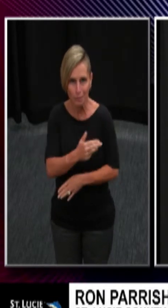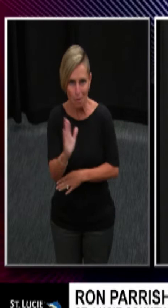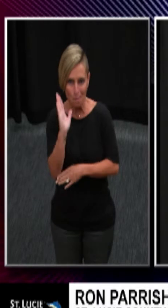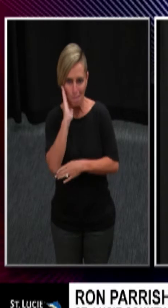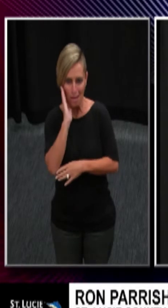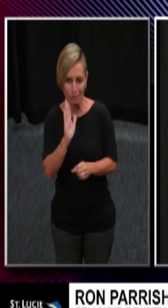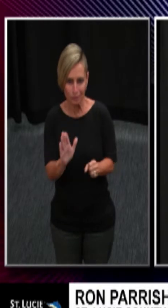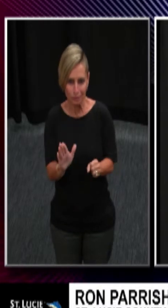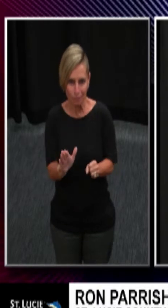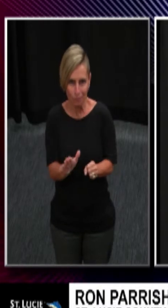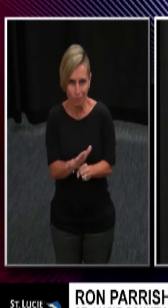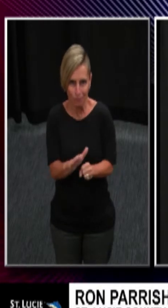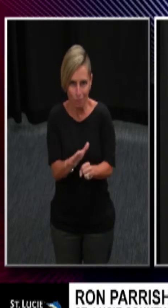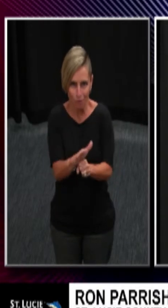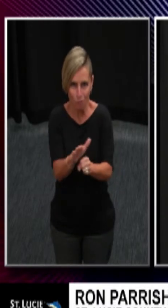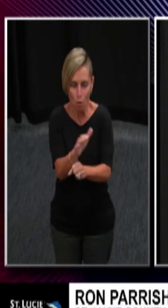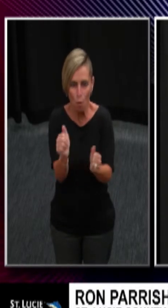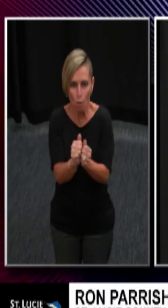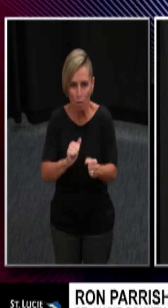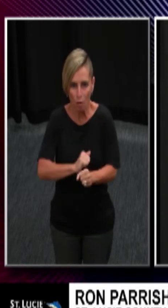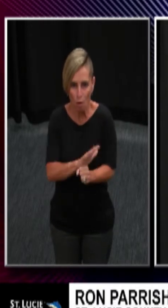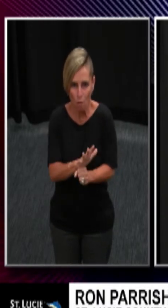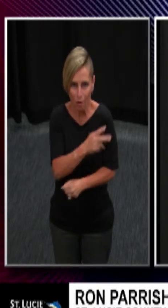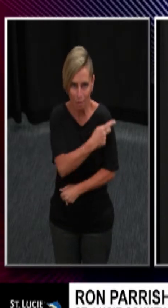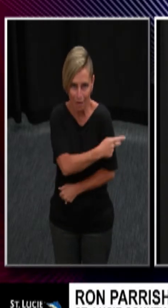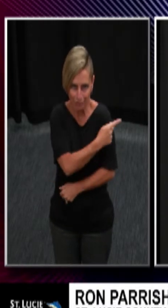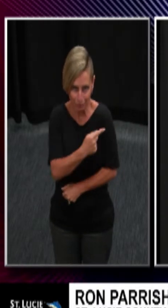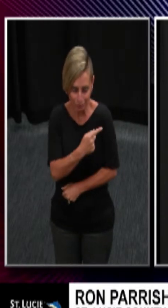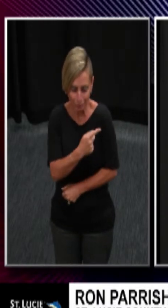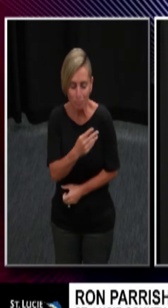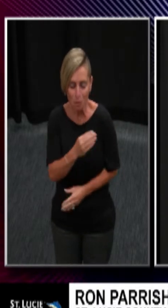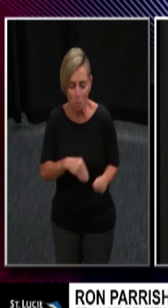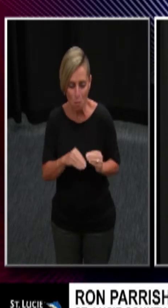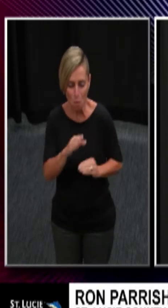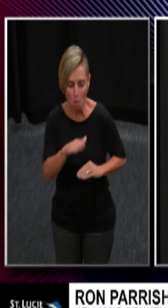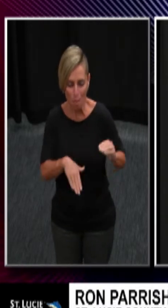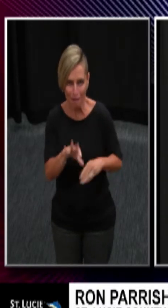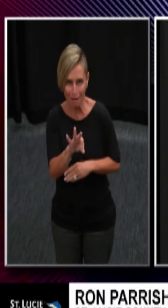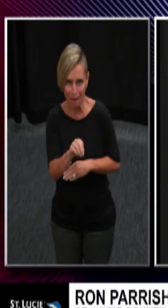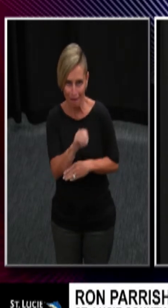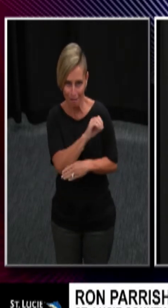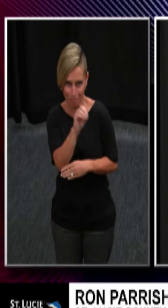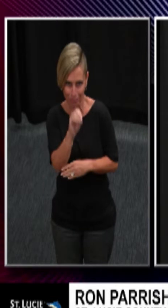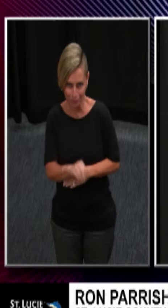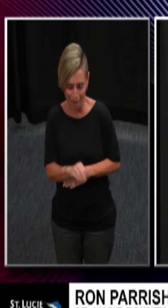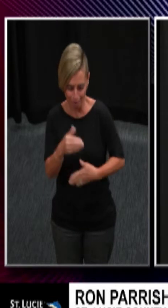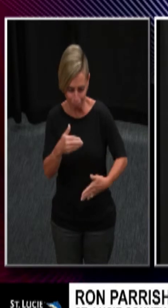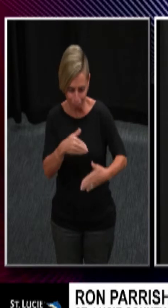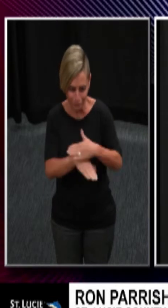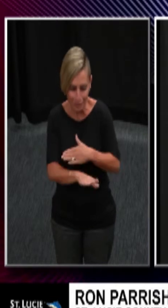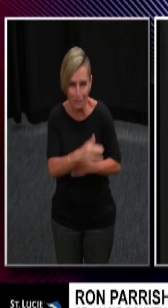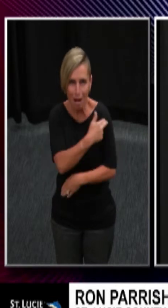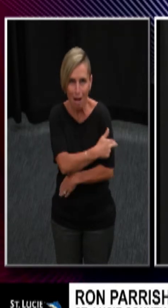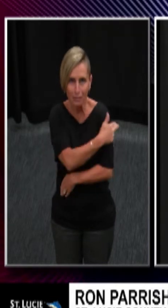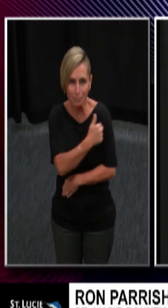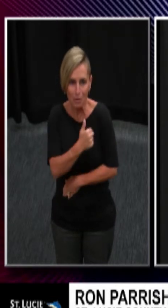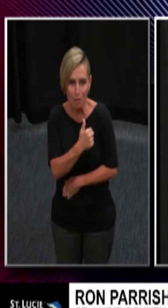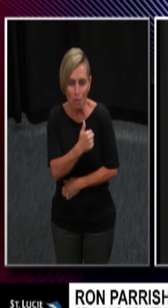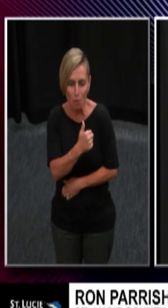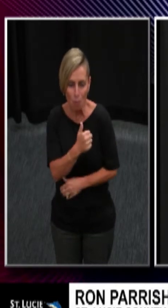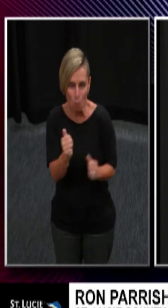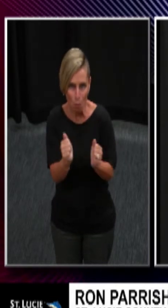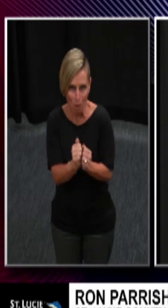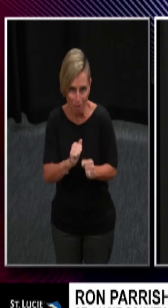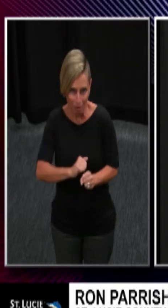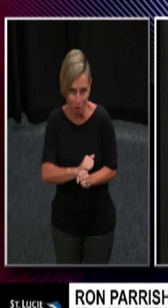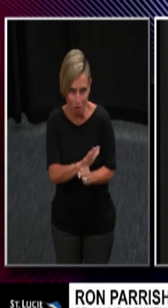COVID patients, and more than 90% of those being hospitalized with COVID symptoms